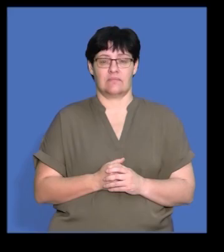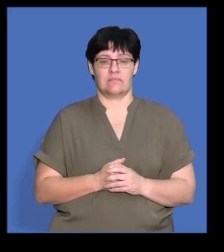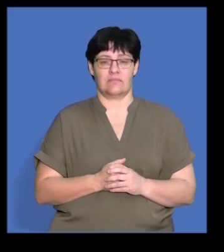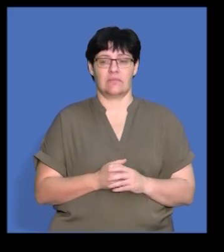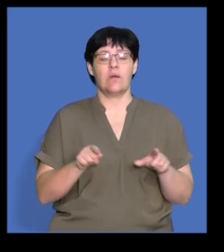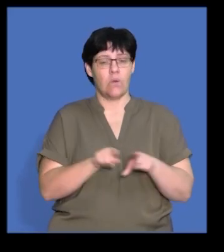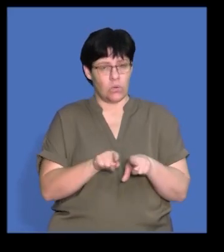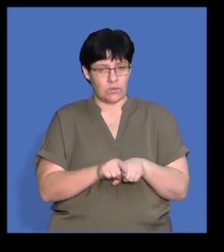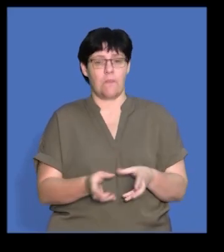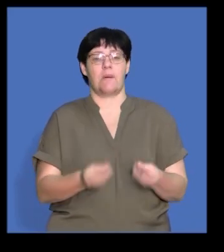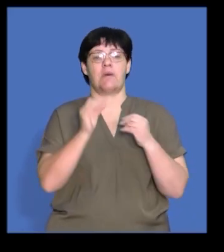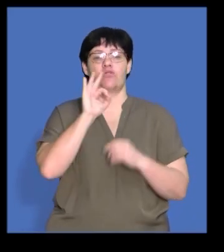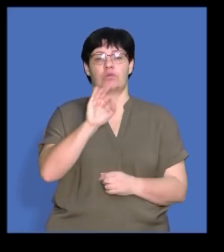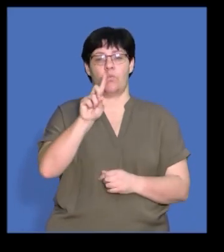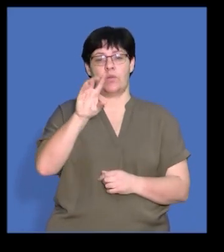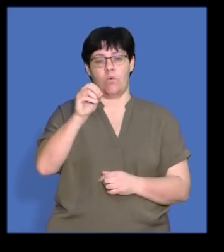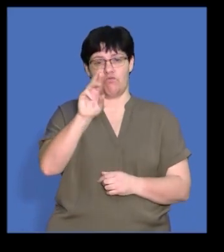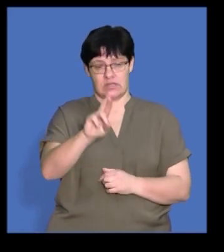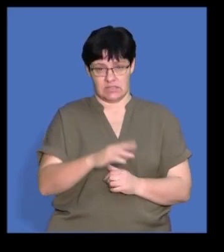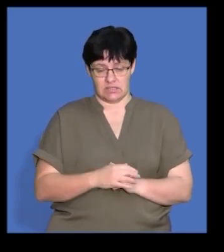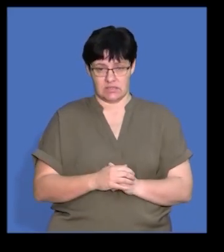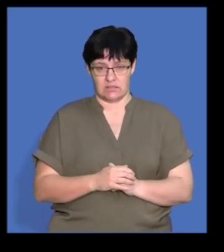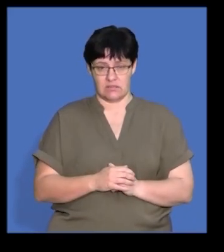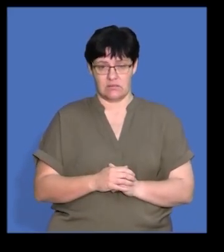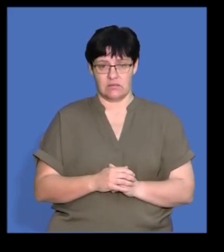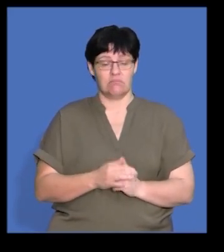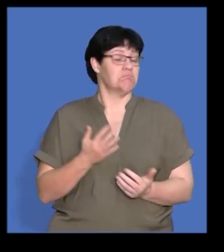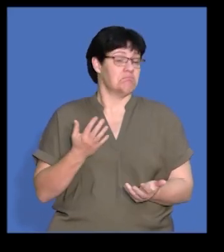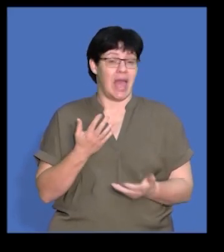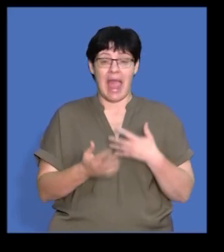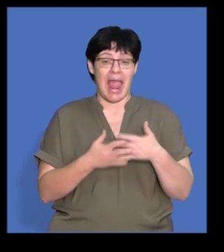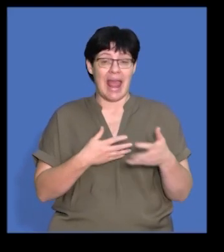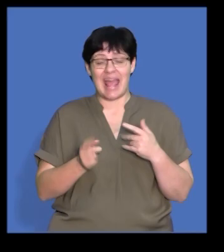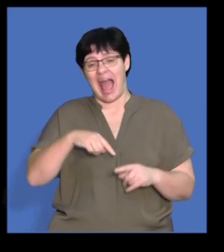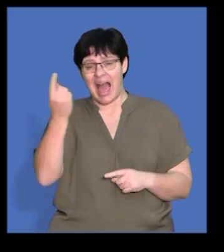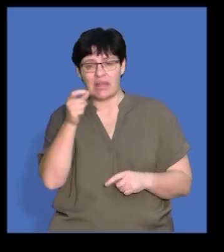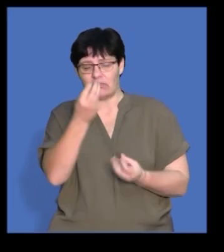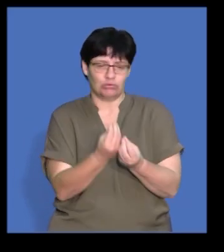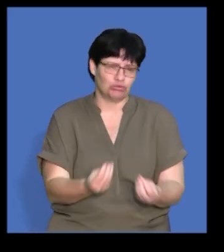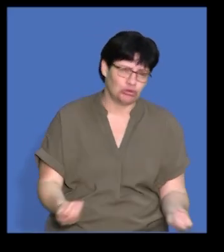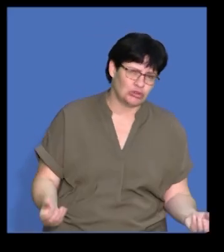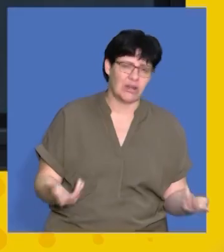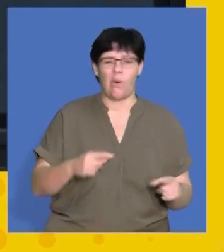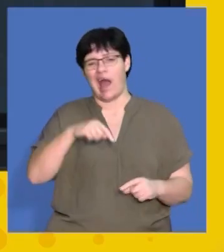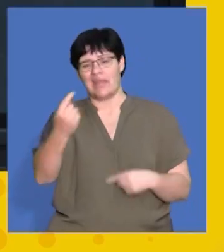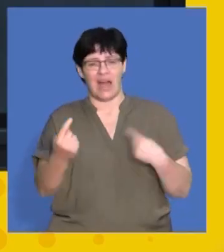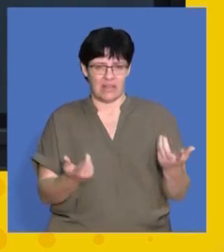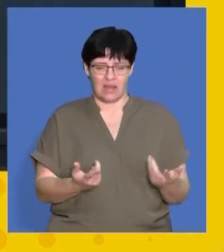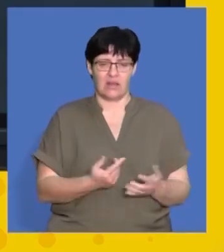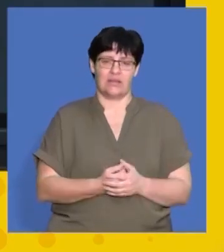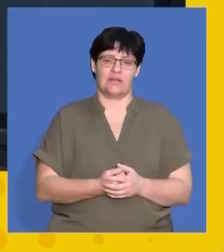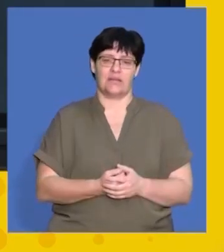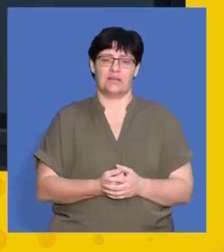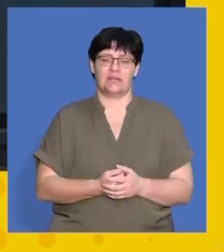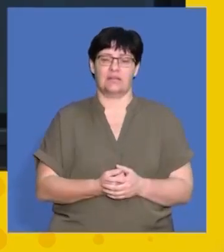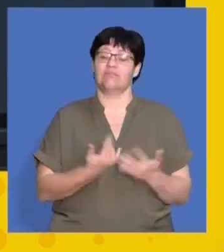he's also getting 310 Rand. If he had any additional dependents, and his other dependents would be maybe